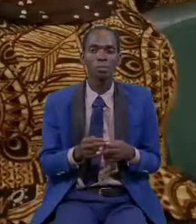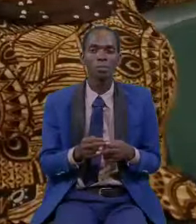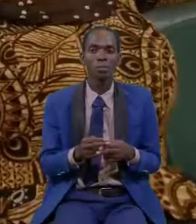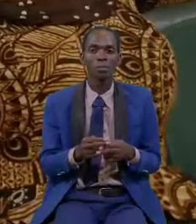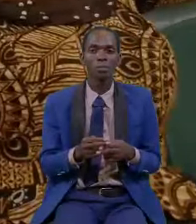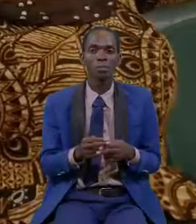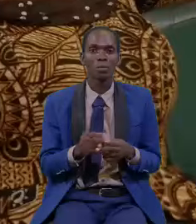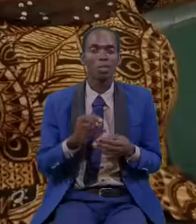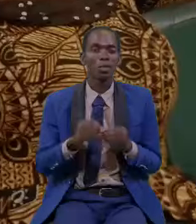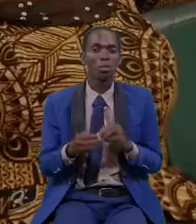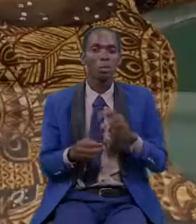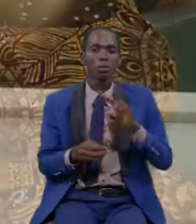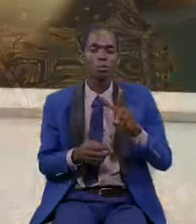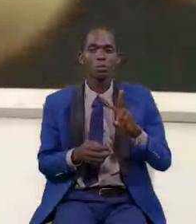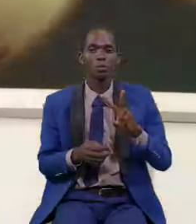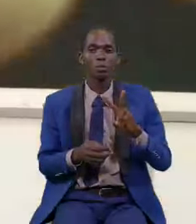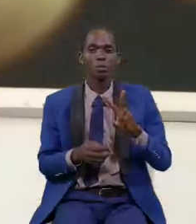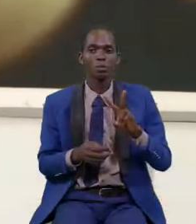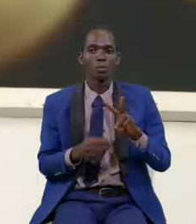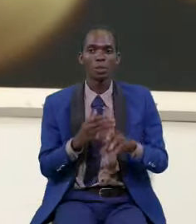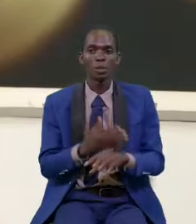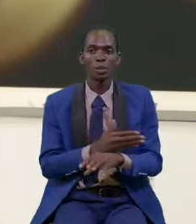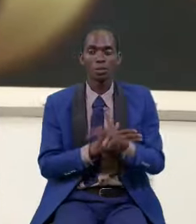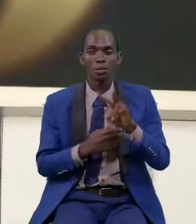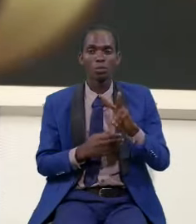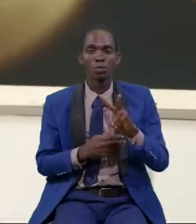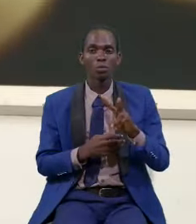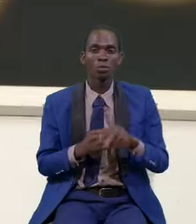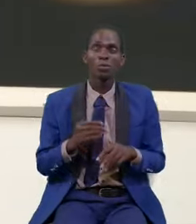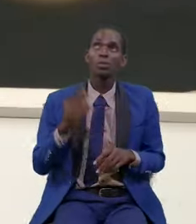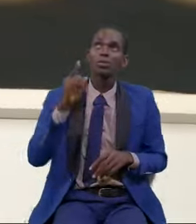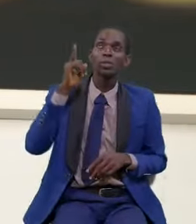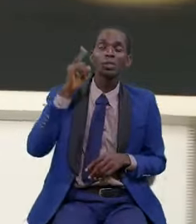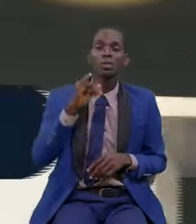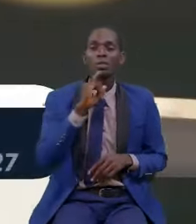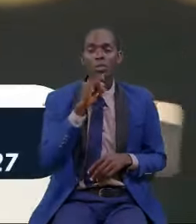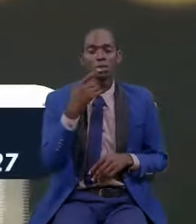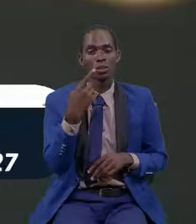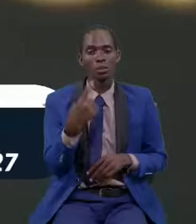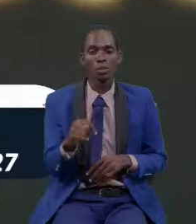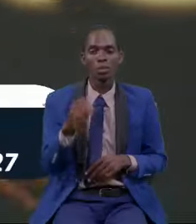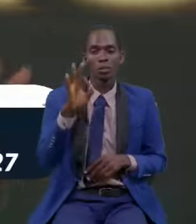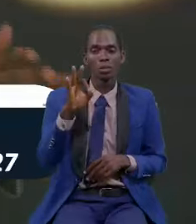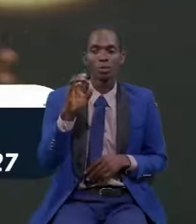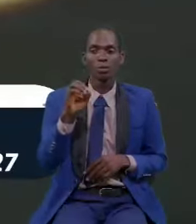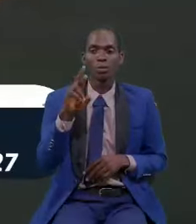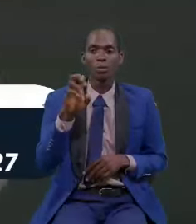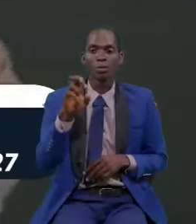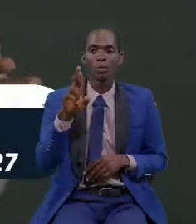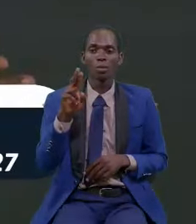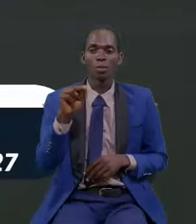two here. Number two, he is the forerunner of all believers. The